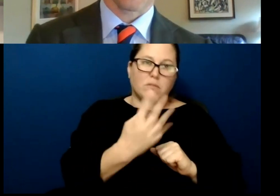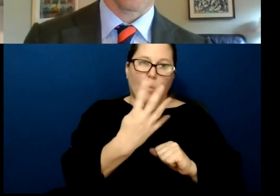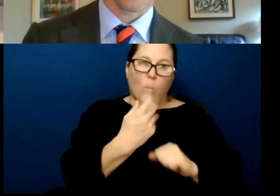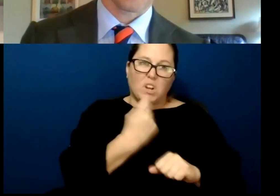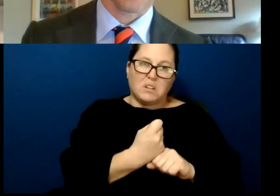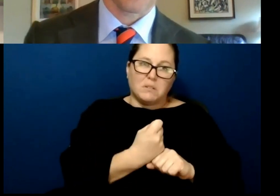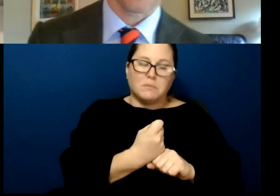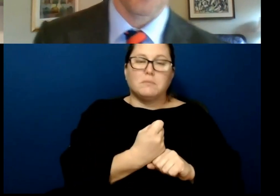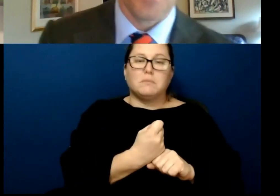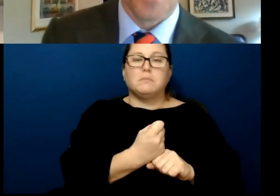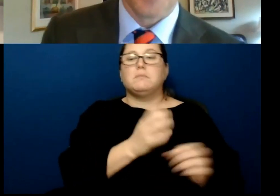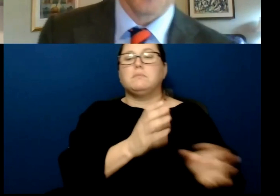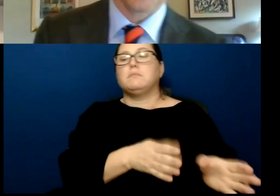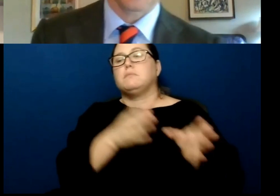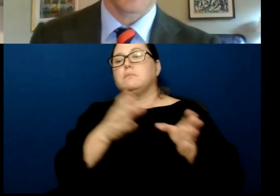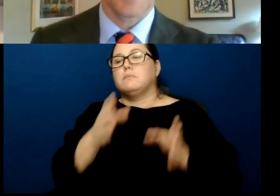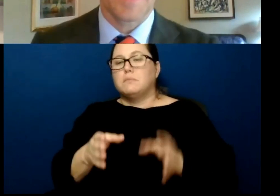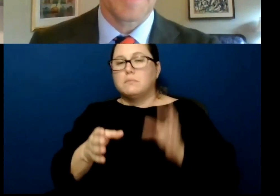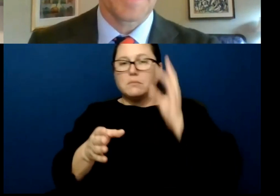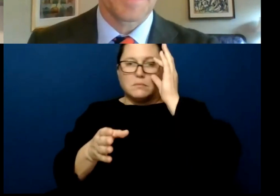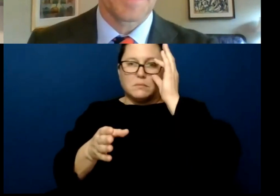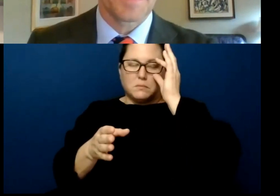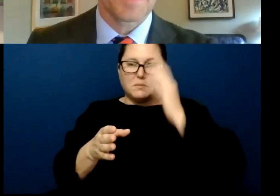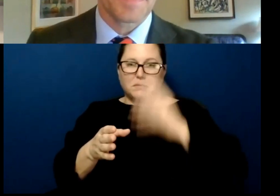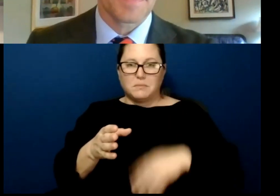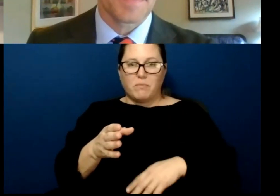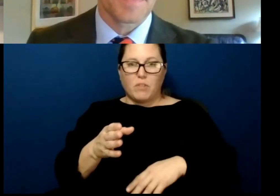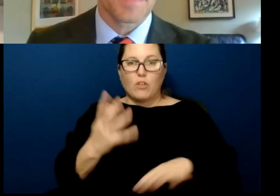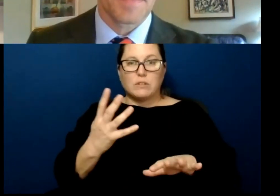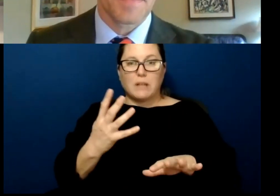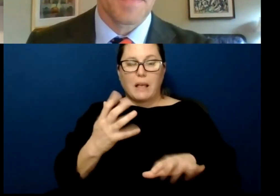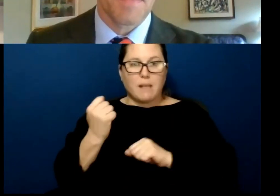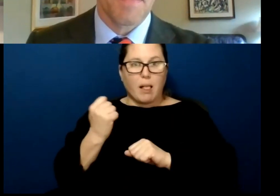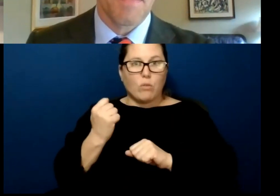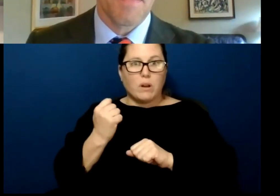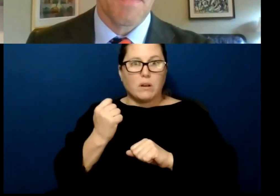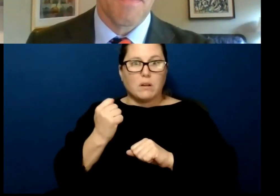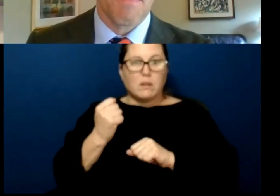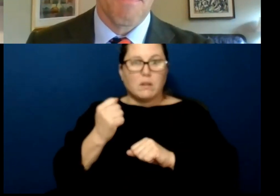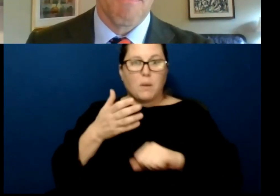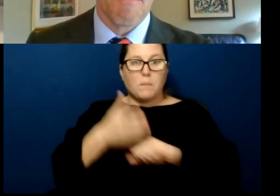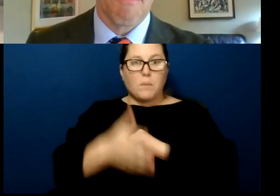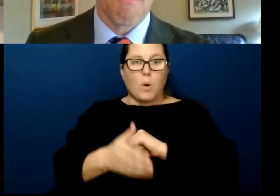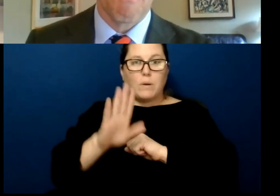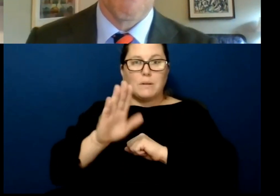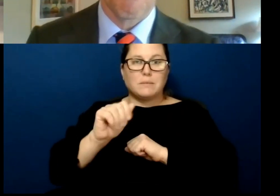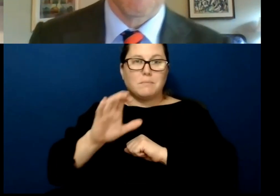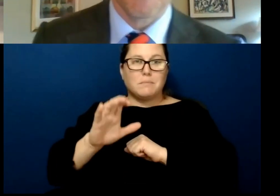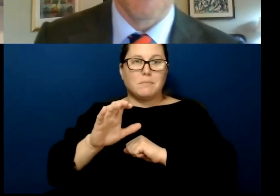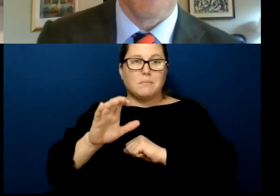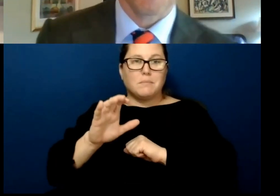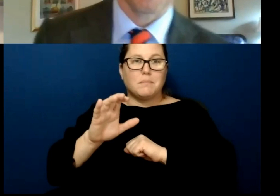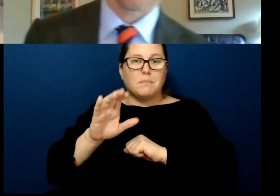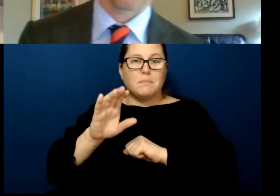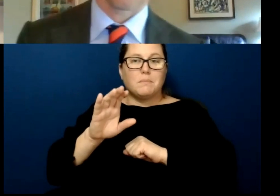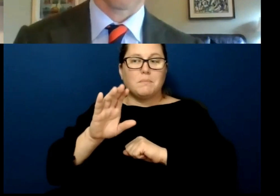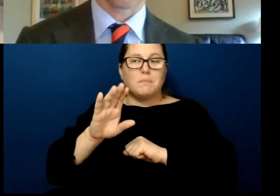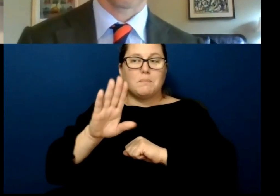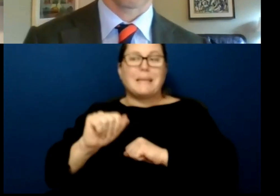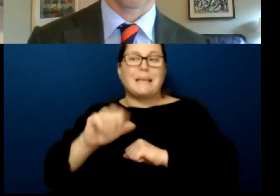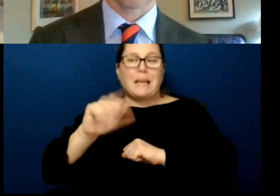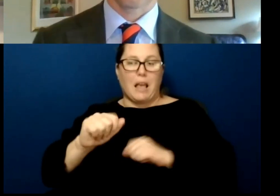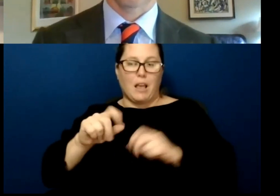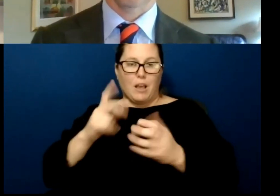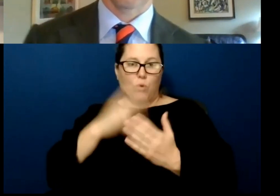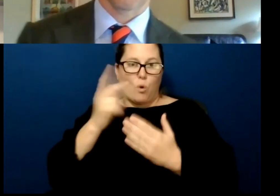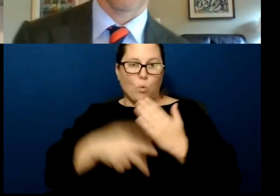also accelerated post-bac programs for people who want to go, who may have done like biology or any other